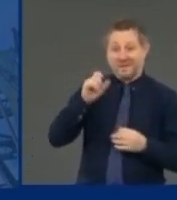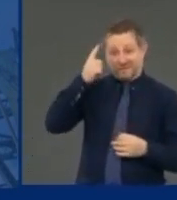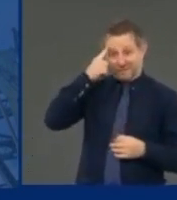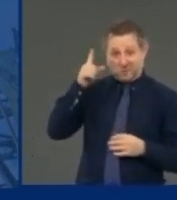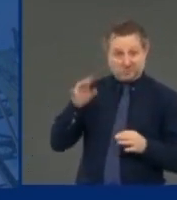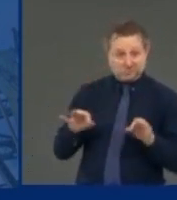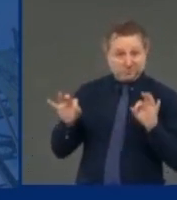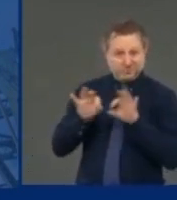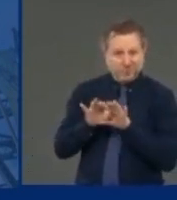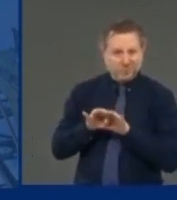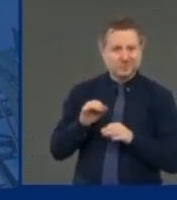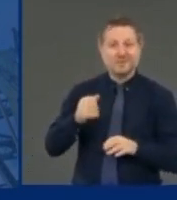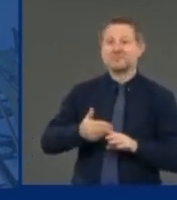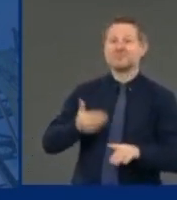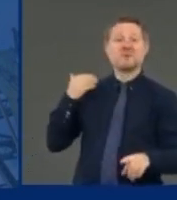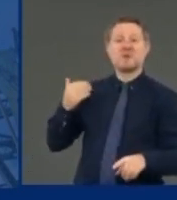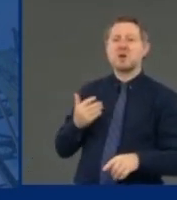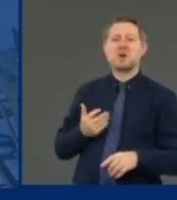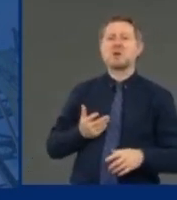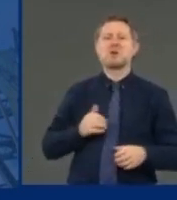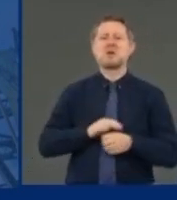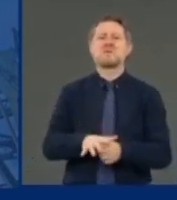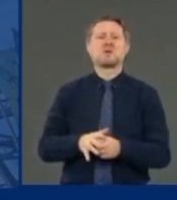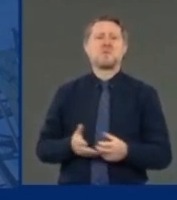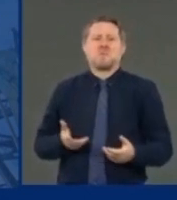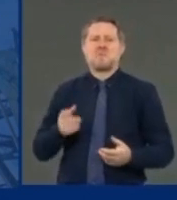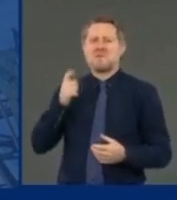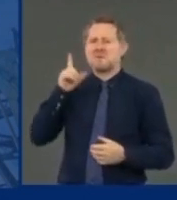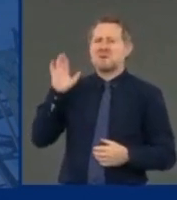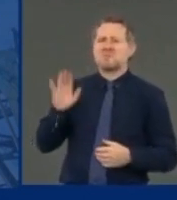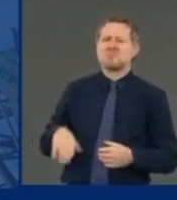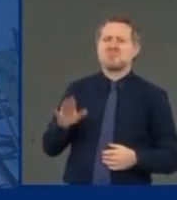it hasn't been in my lifetime.